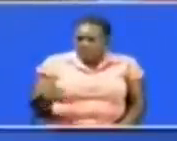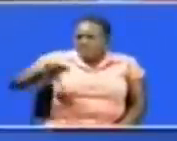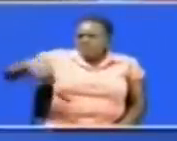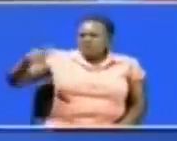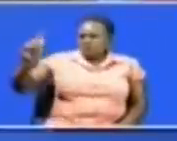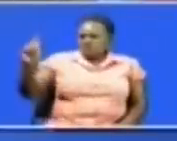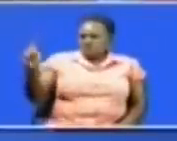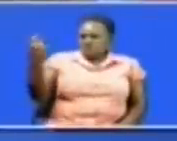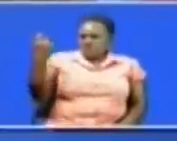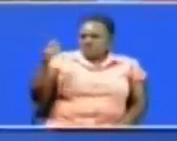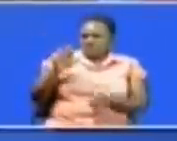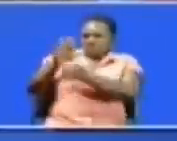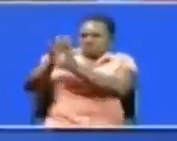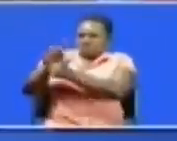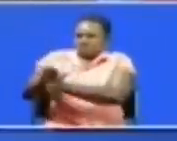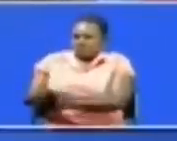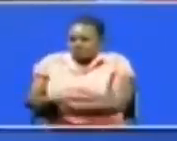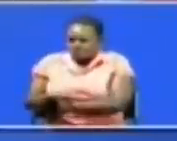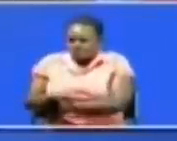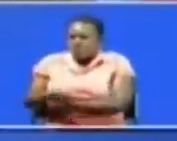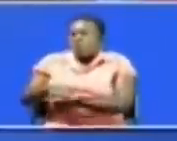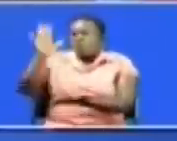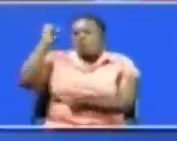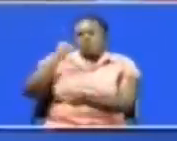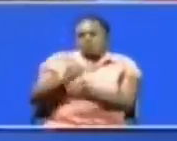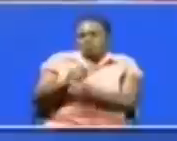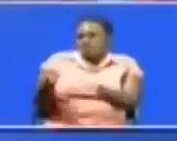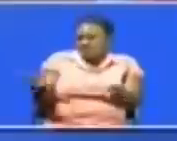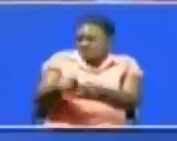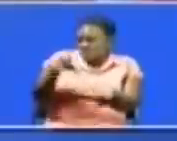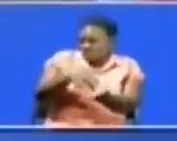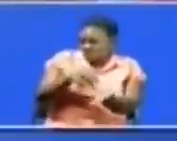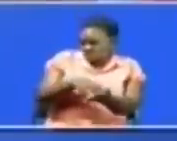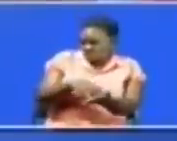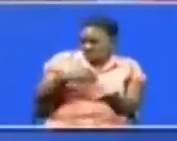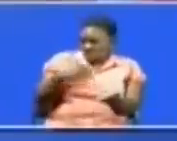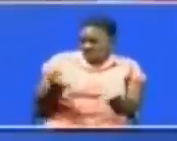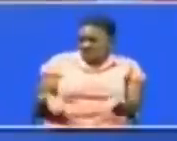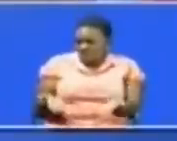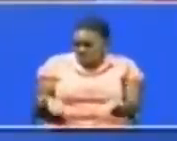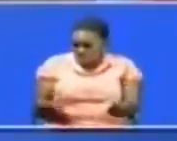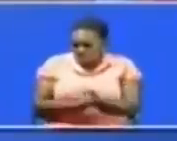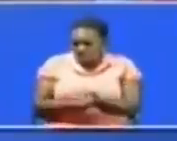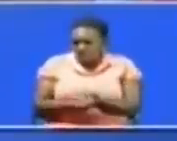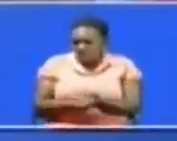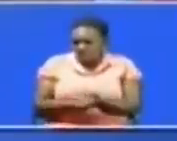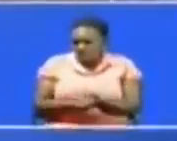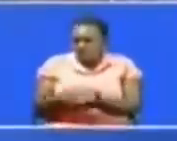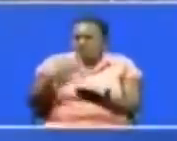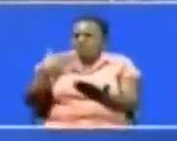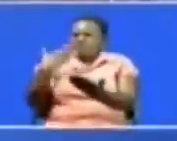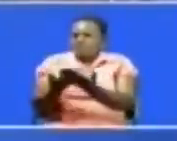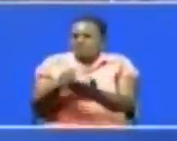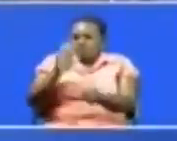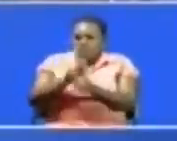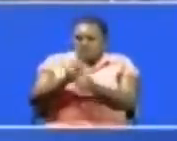Kenya region is marginalized and that more needs to be done. Do you still stand by those remarks today? Well, thank you,